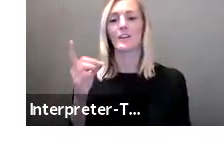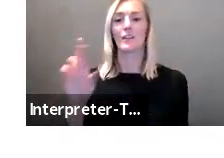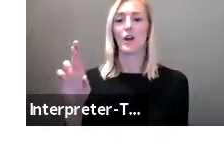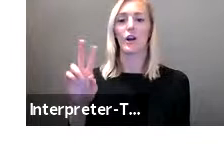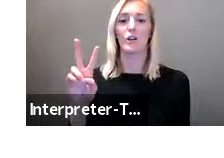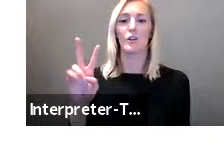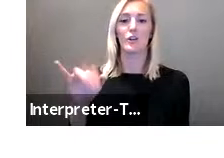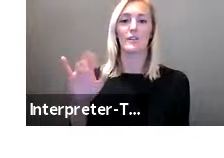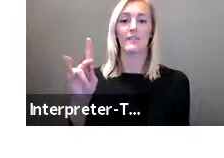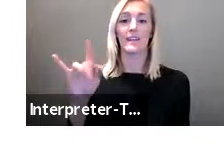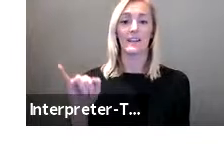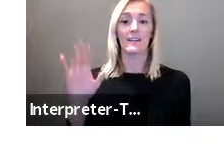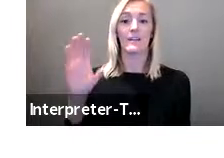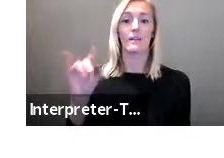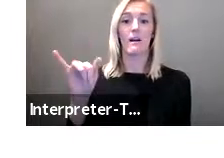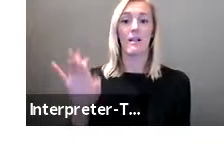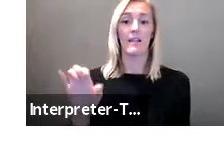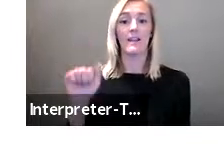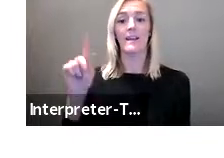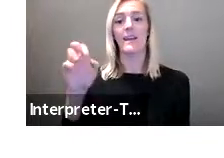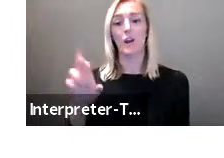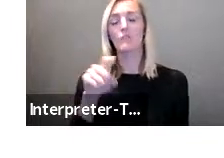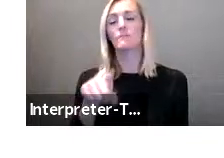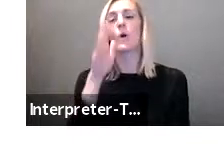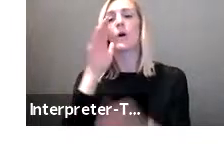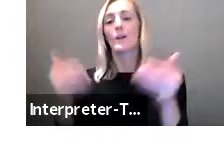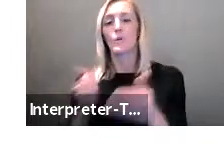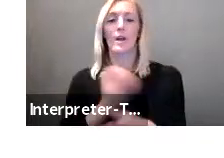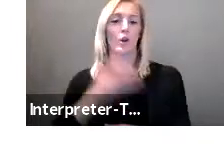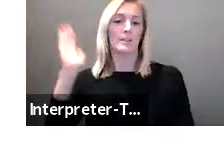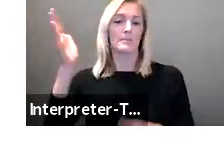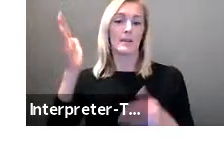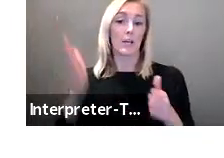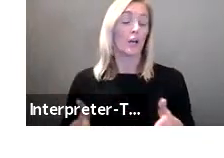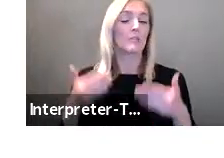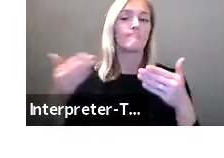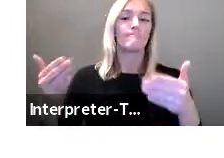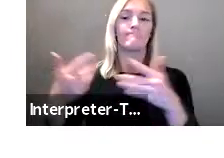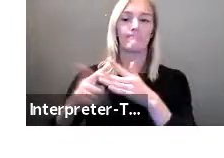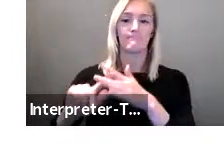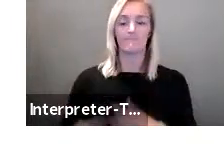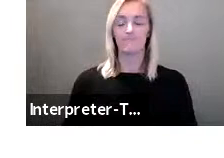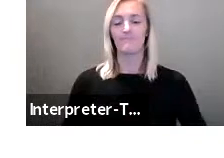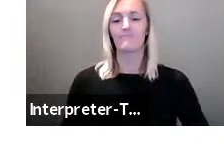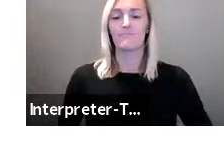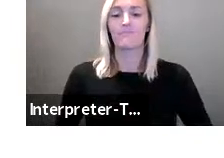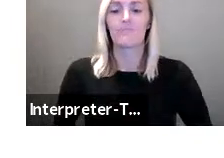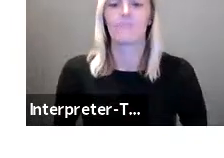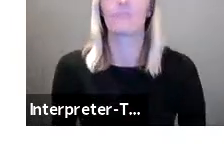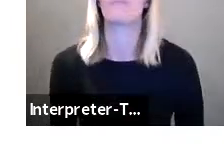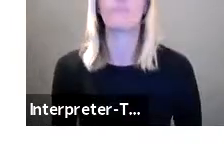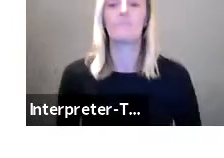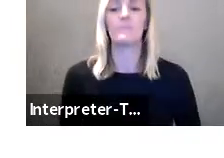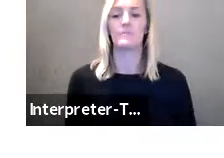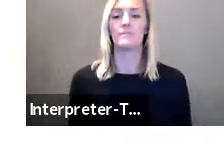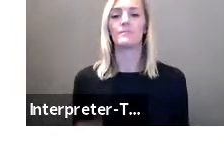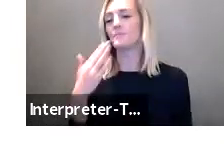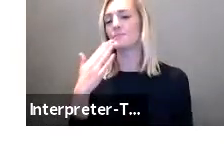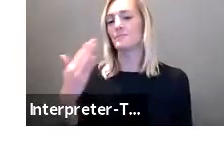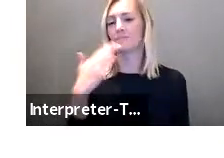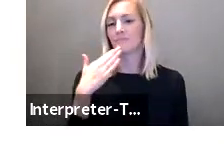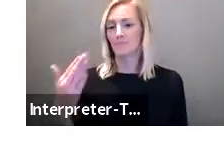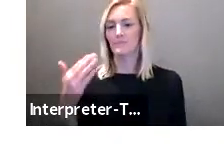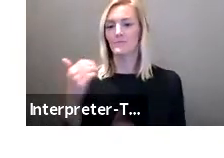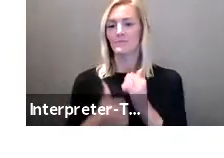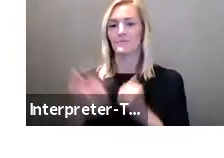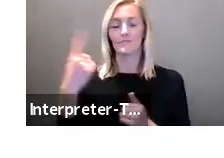Vicki Collins-Akers, so she can introduce our speakers today and we can get started. All right, thank you. Good afternoon, everyone. I'm excited